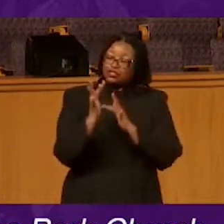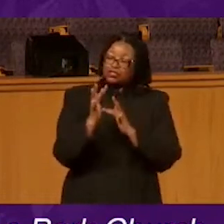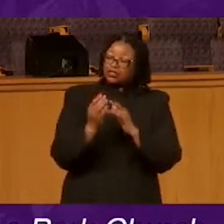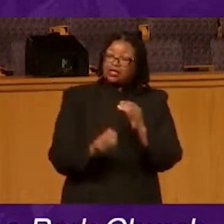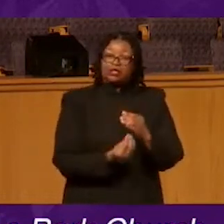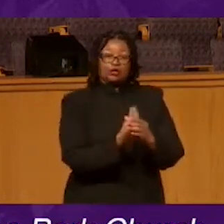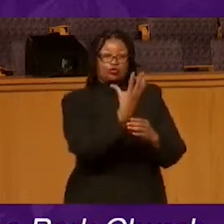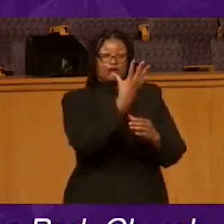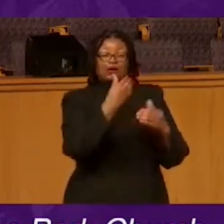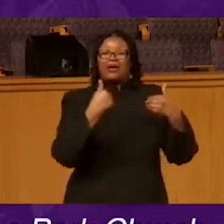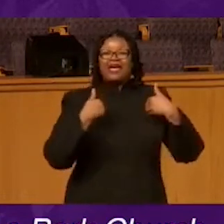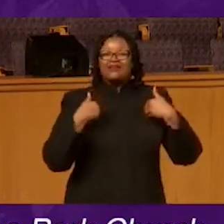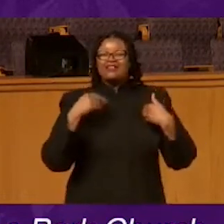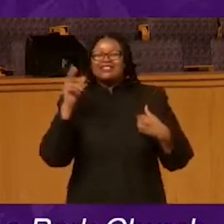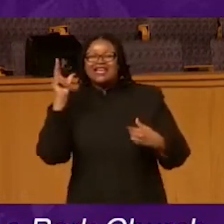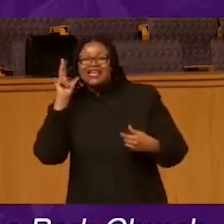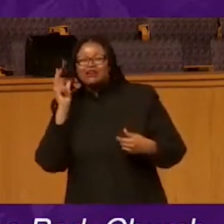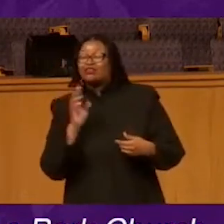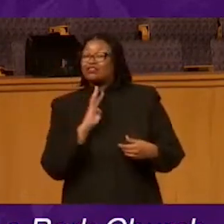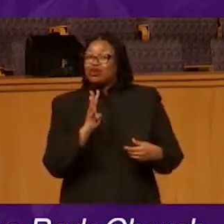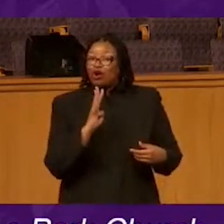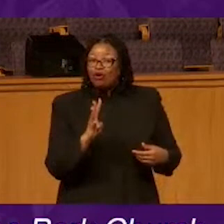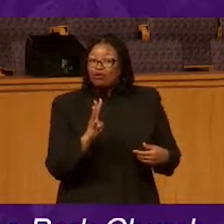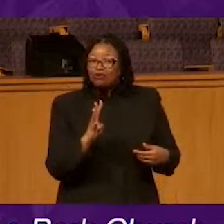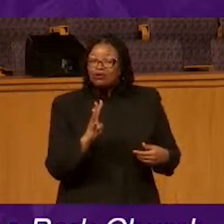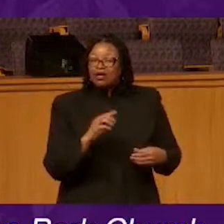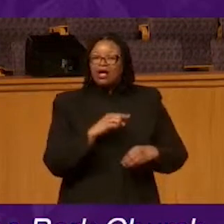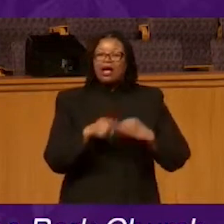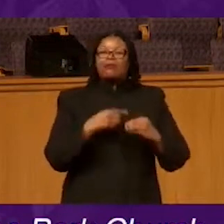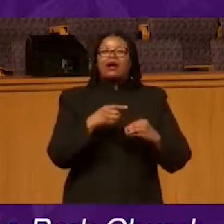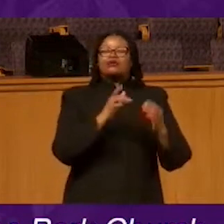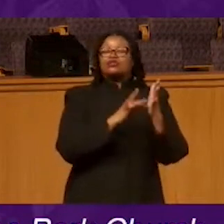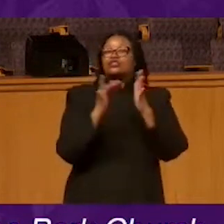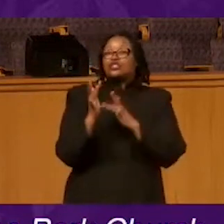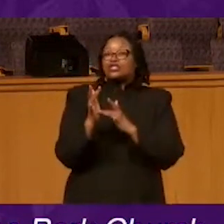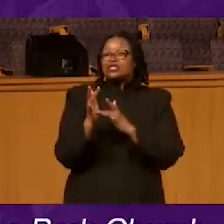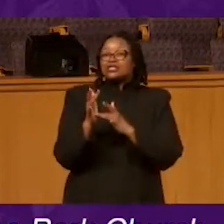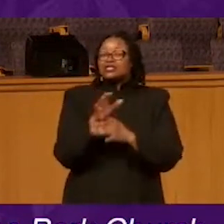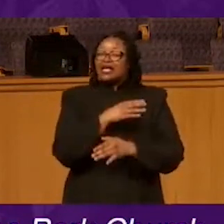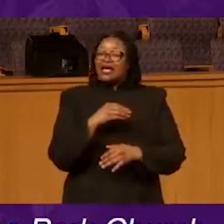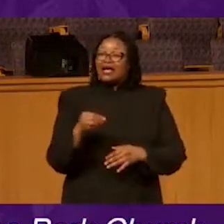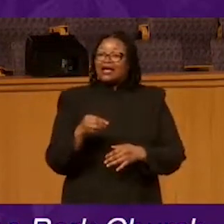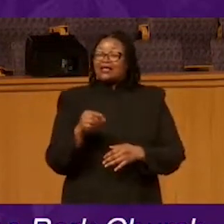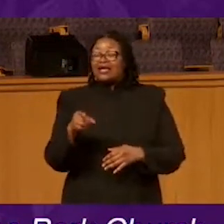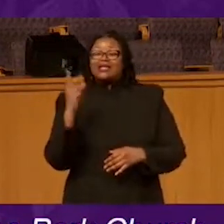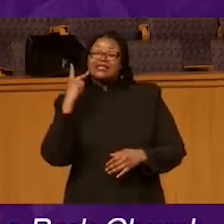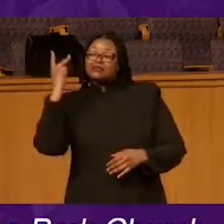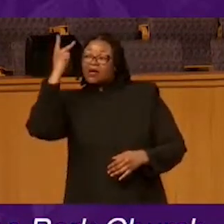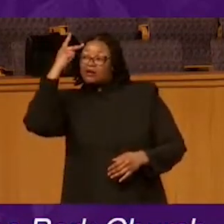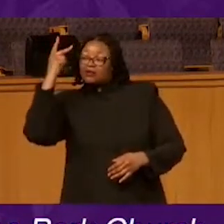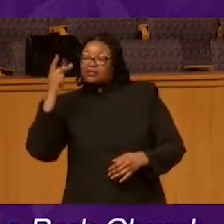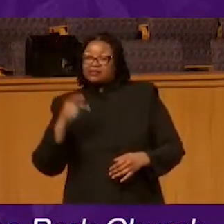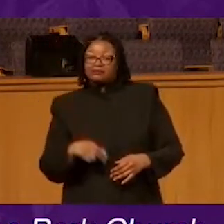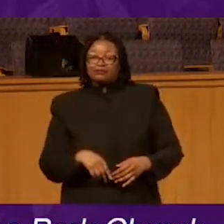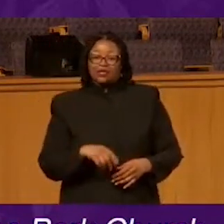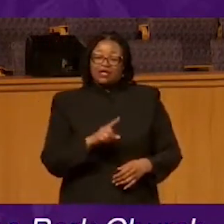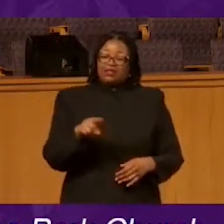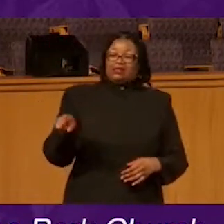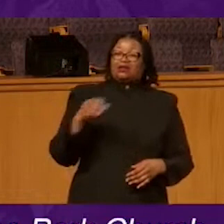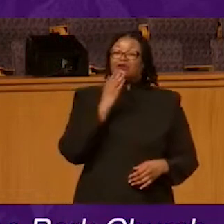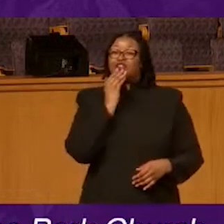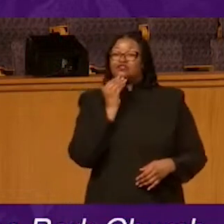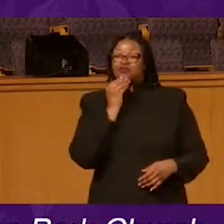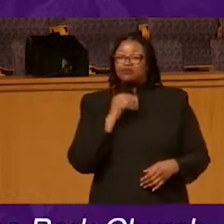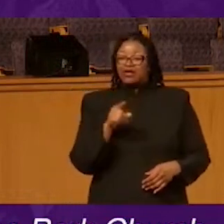up having to hear the talk about Jesus and his parents. Yeah, there go Jude.